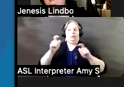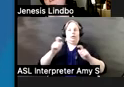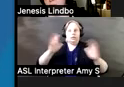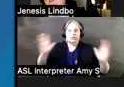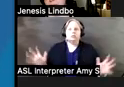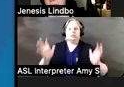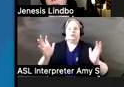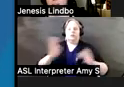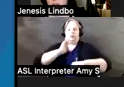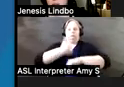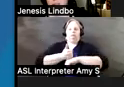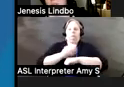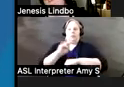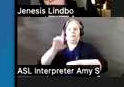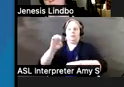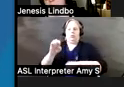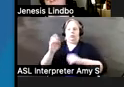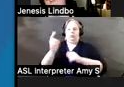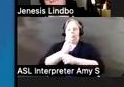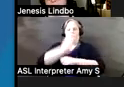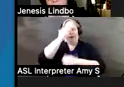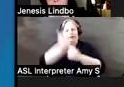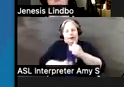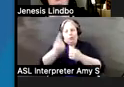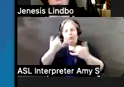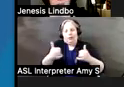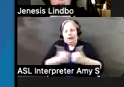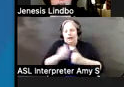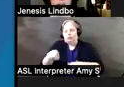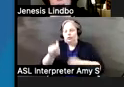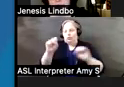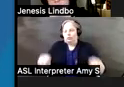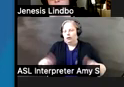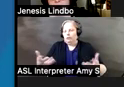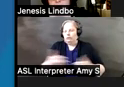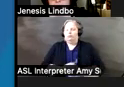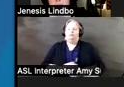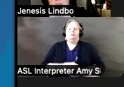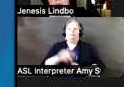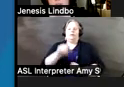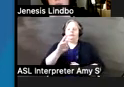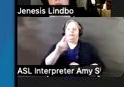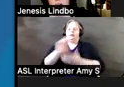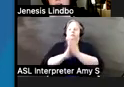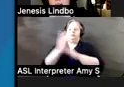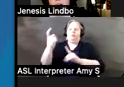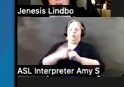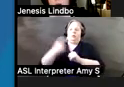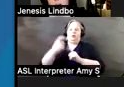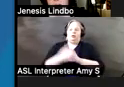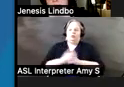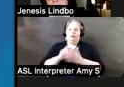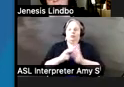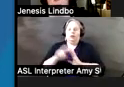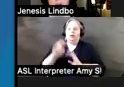to be implemented because anybody should be able to play a game. Task automation. So can you toggle on